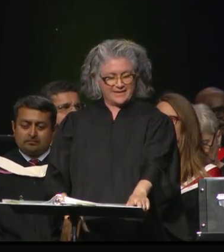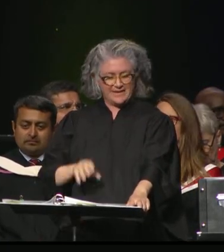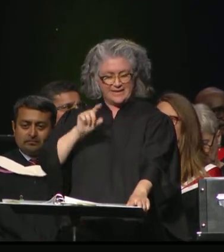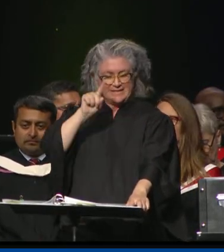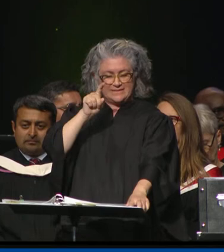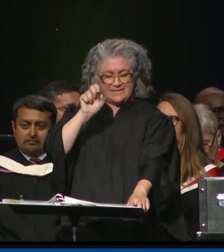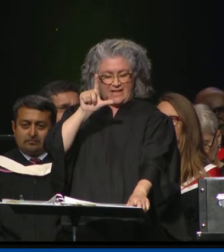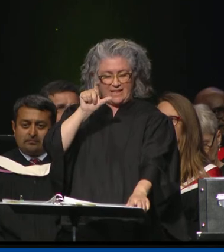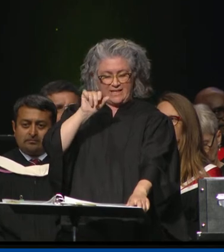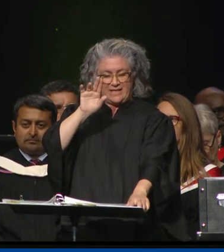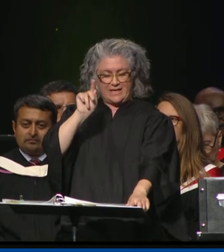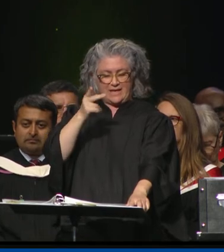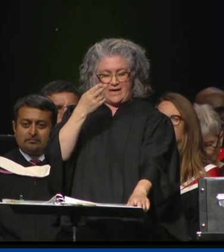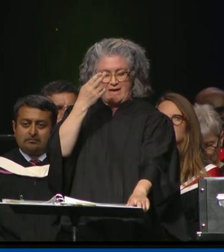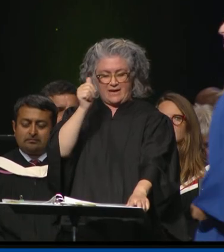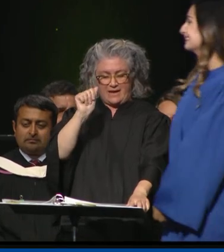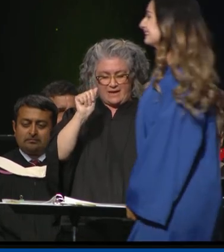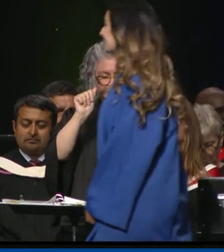Zuleika Najmi.